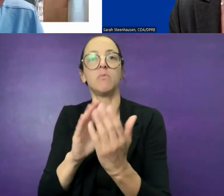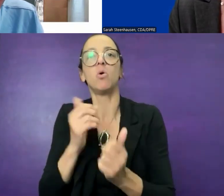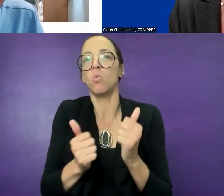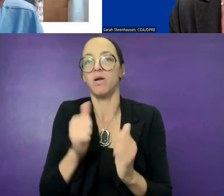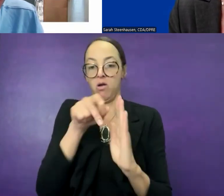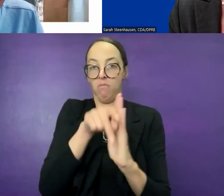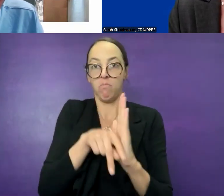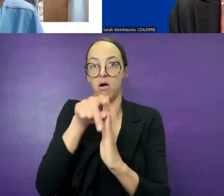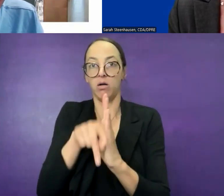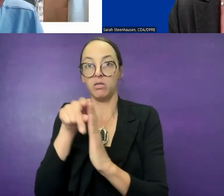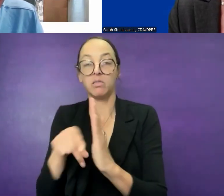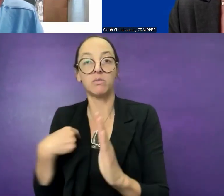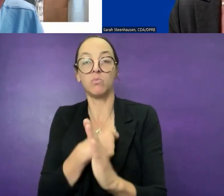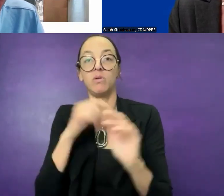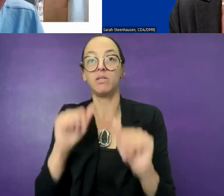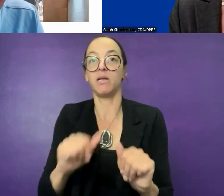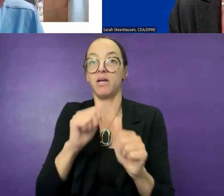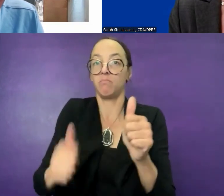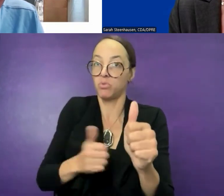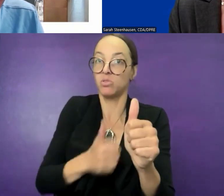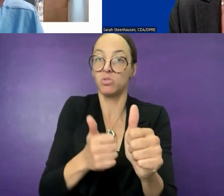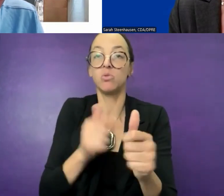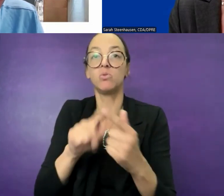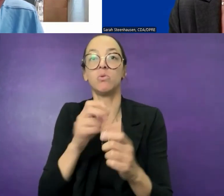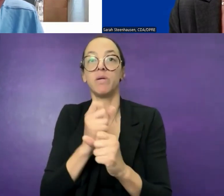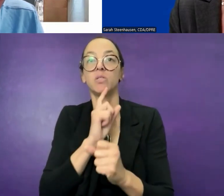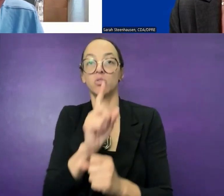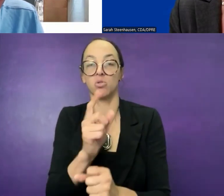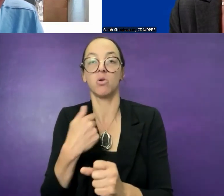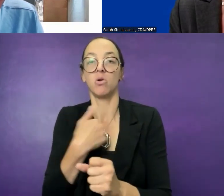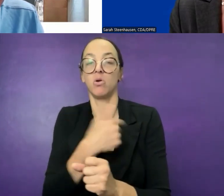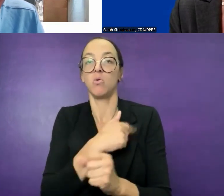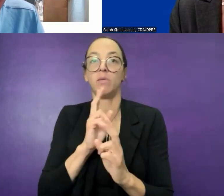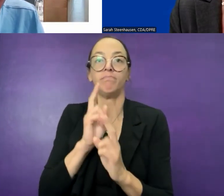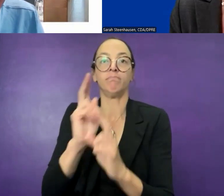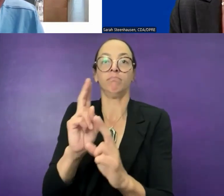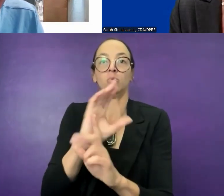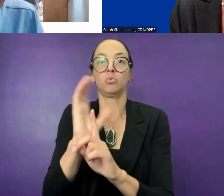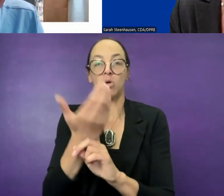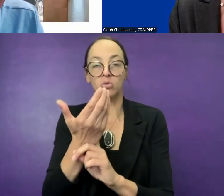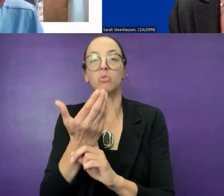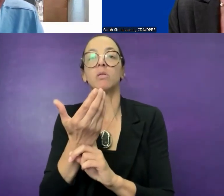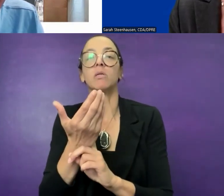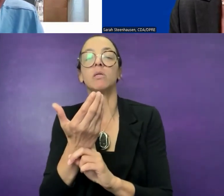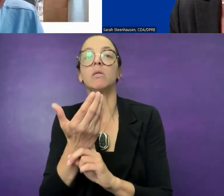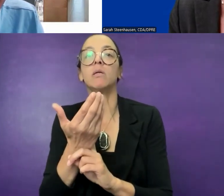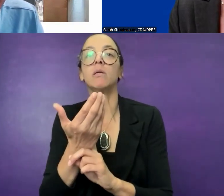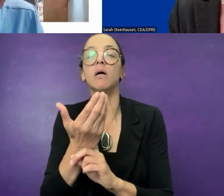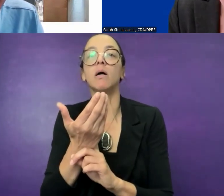that ensure that we build in the culturally responsive services and supports and really look at where population needs